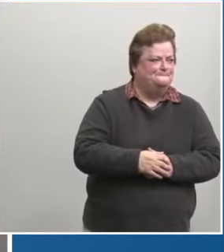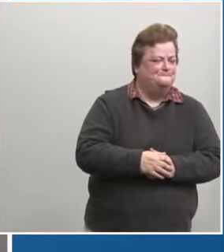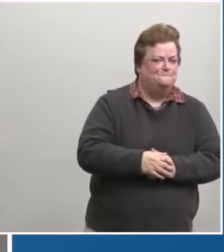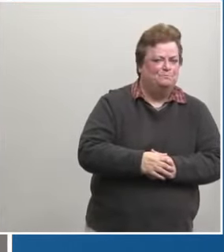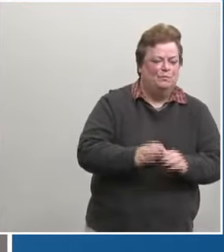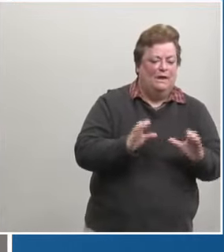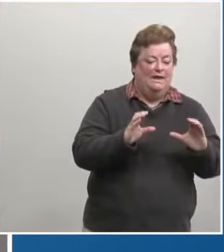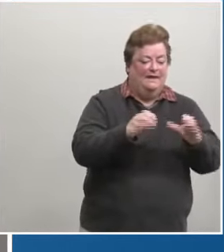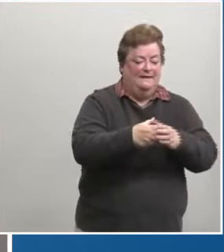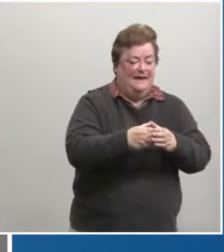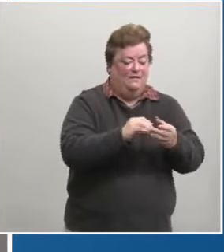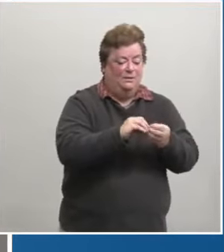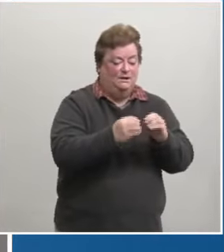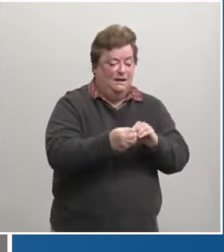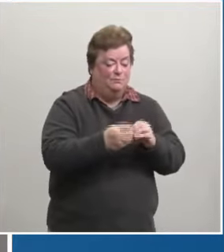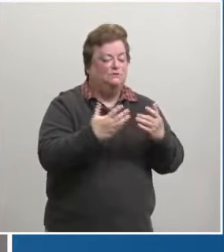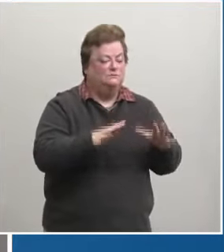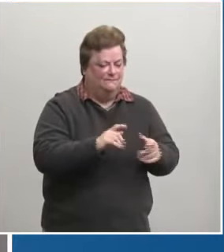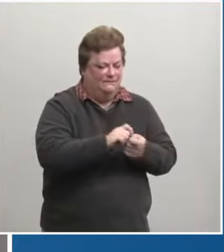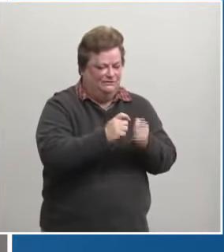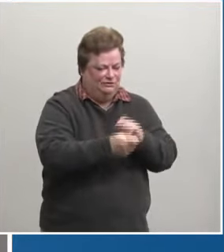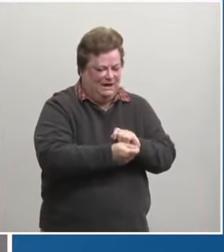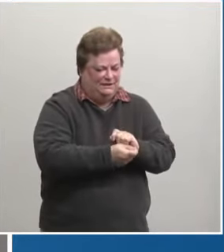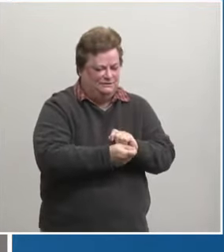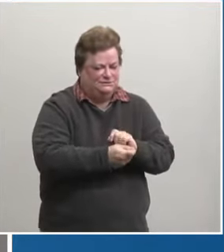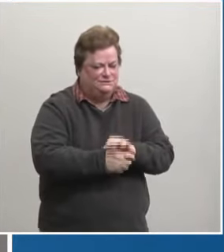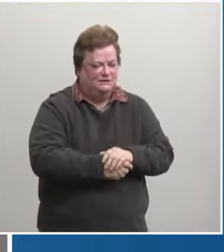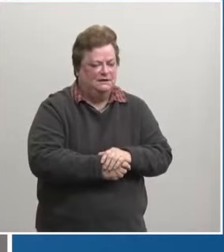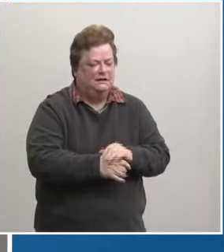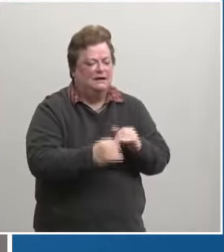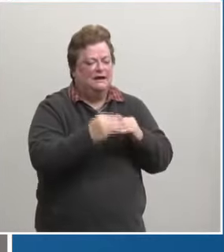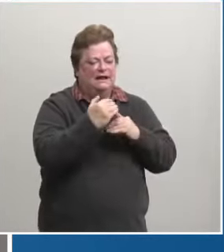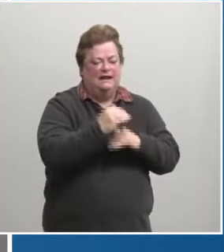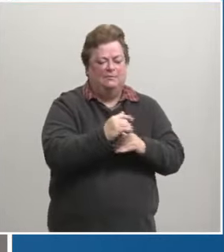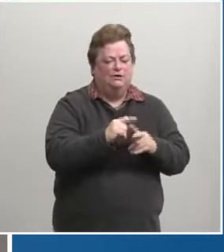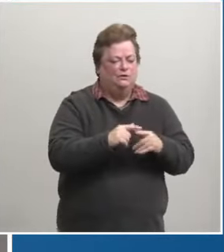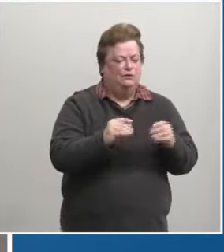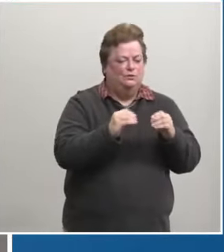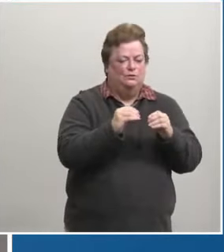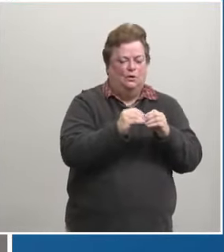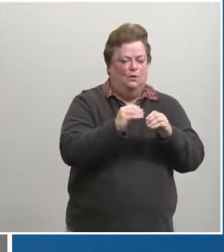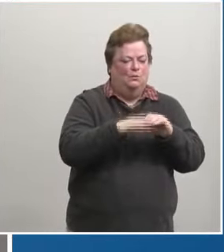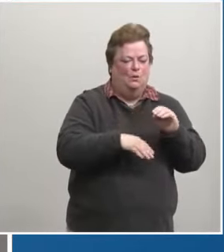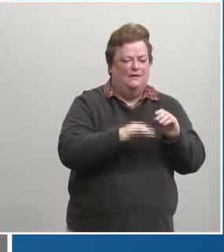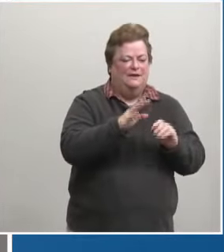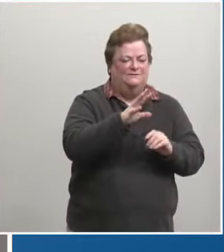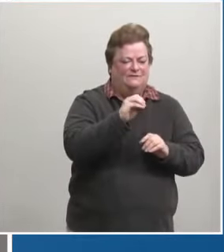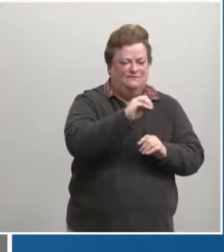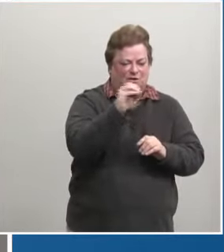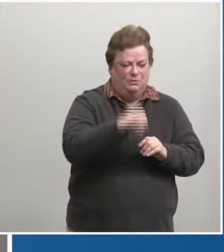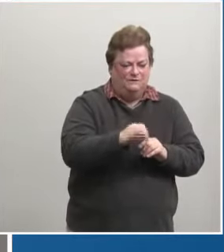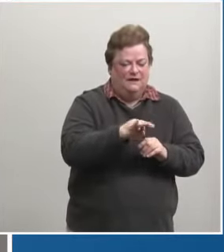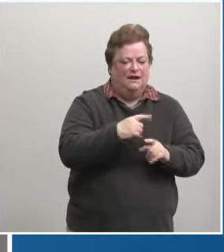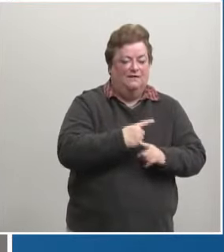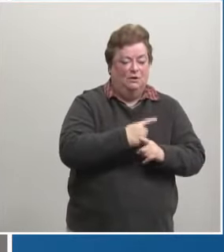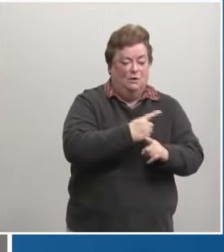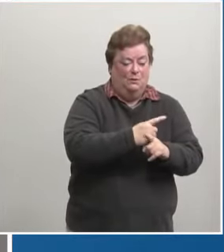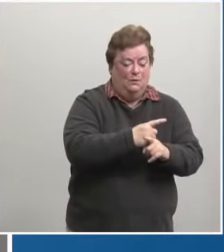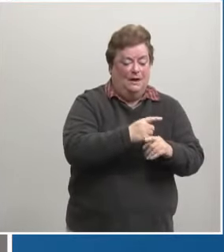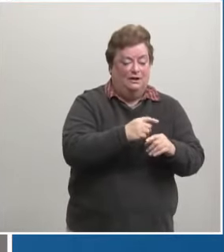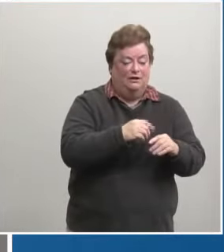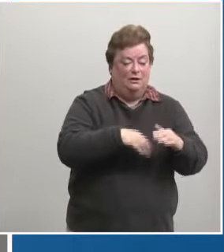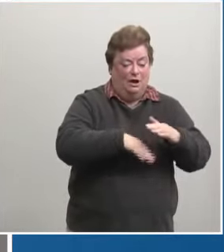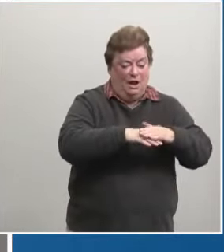Gathering limitations have changed. They are limited to no more than 50% of rated occupancy indoors